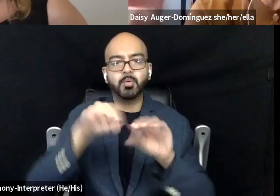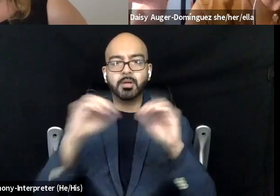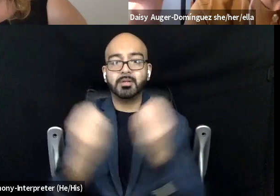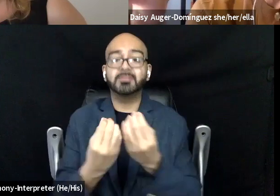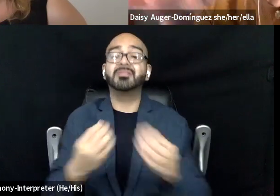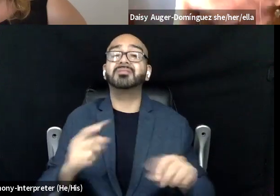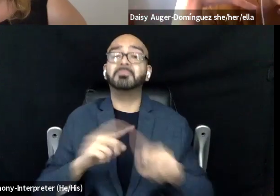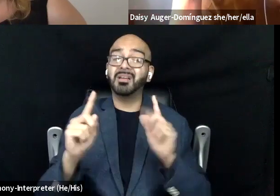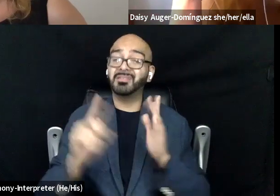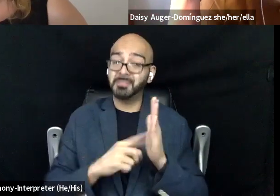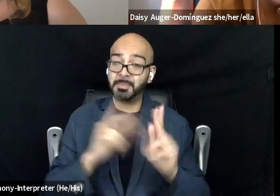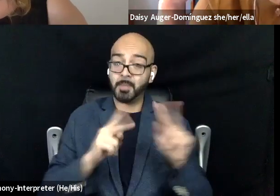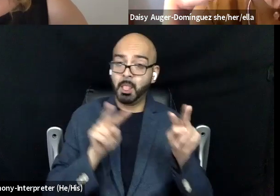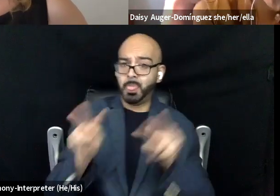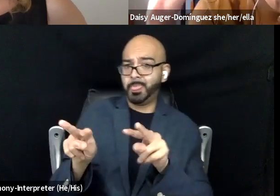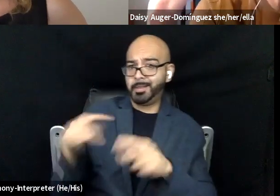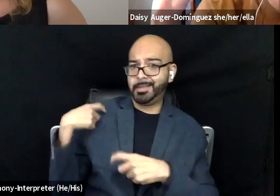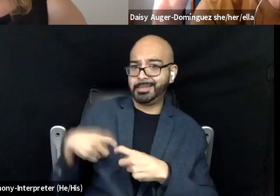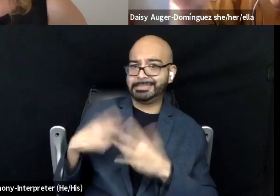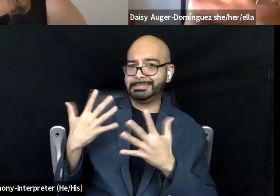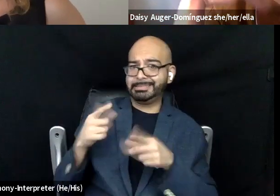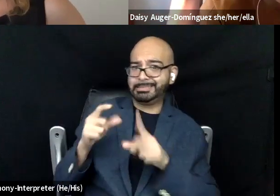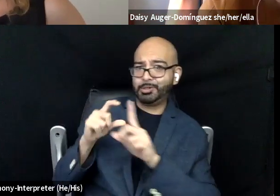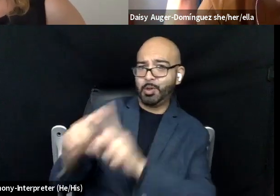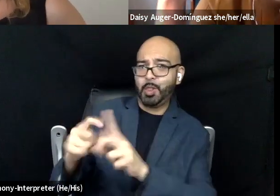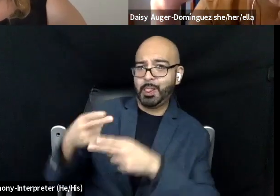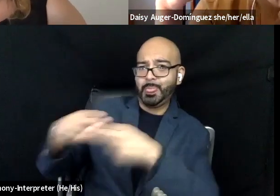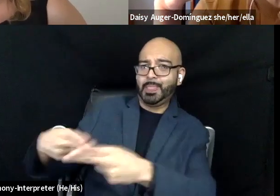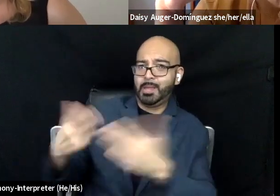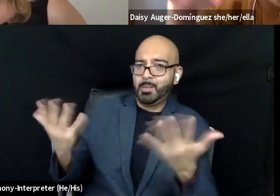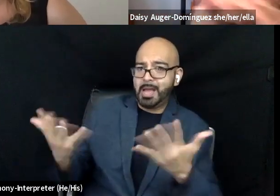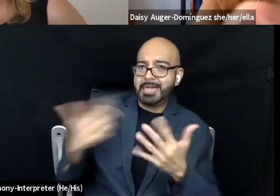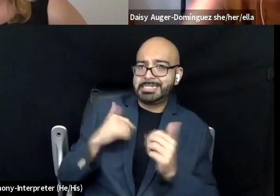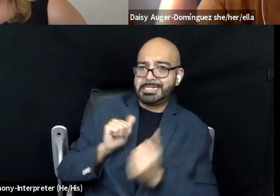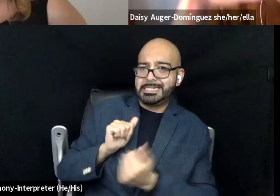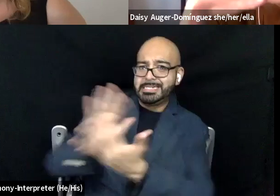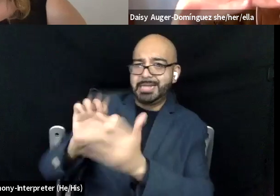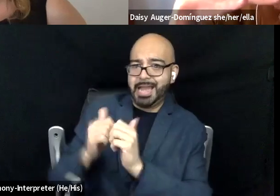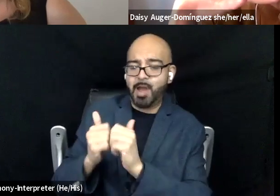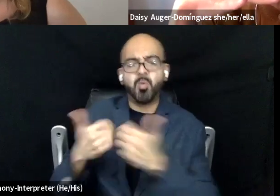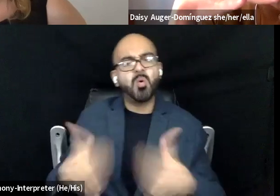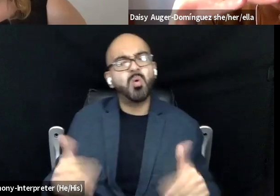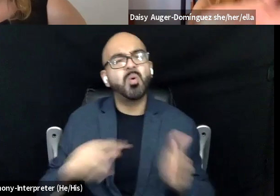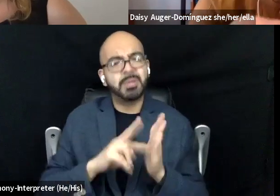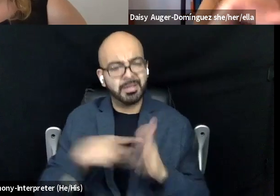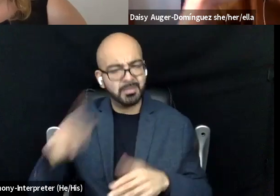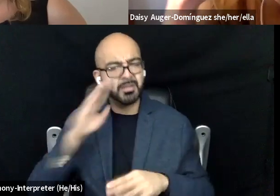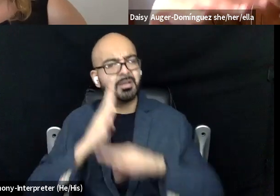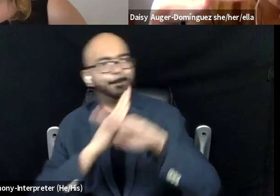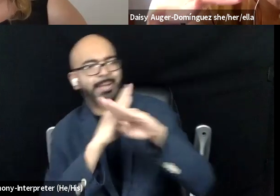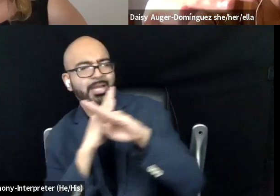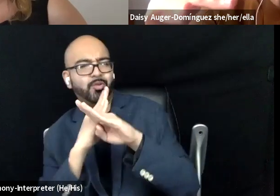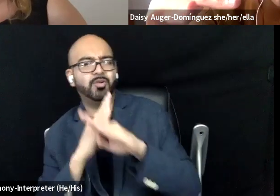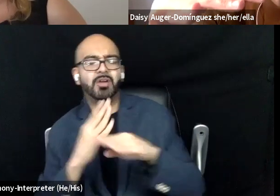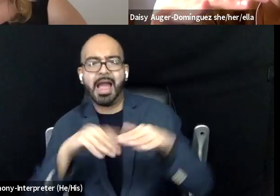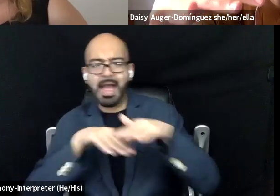to call you or how to approach you, it's going to be really hard for you to have access to the social circles that are critical